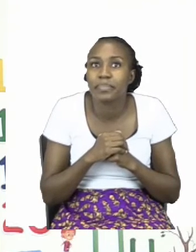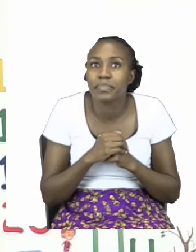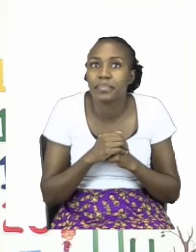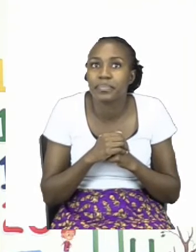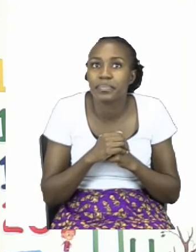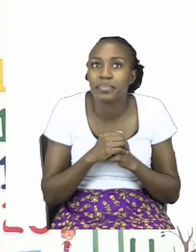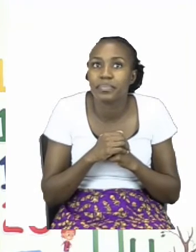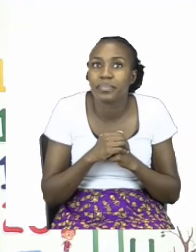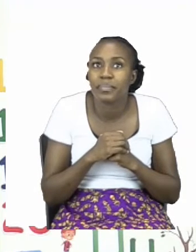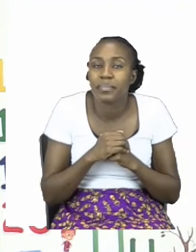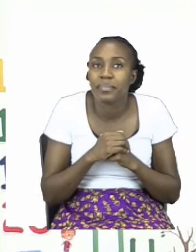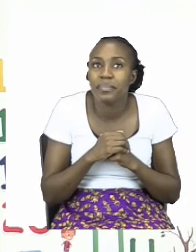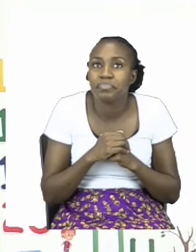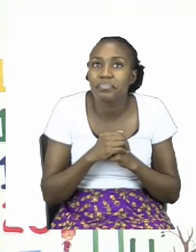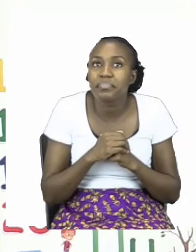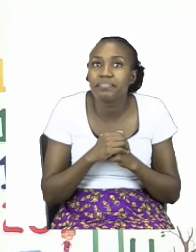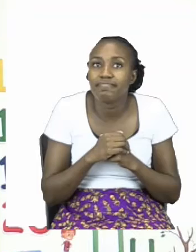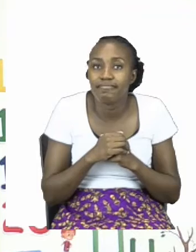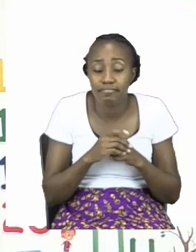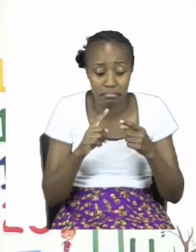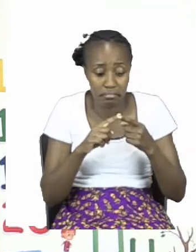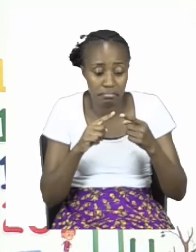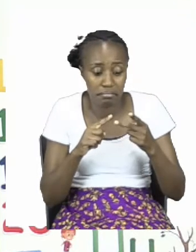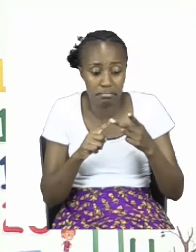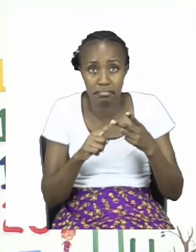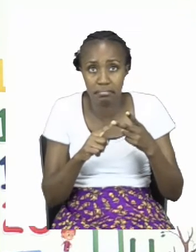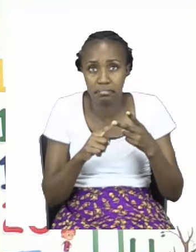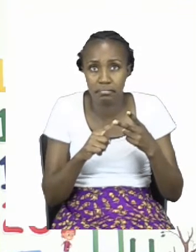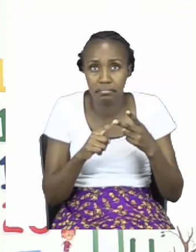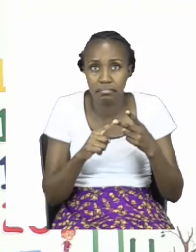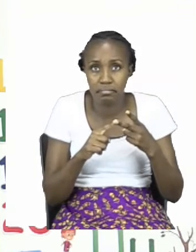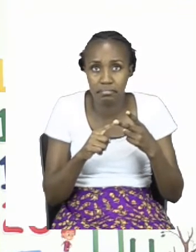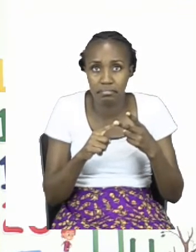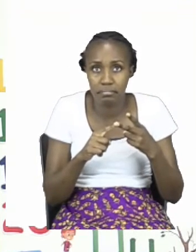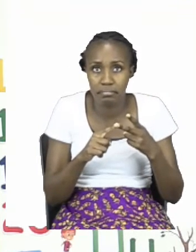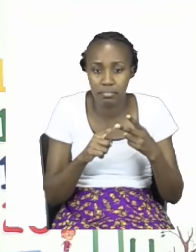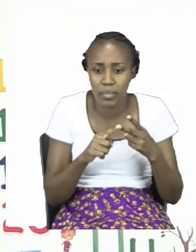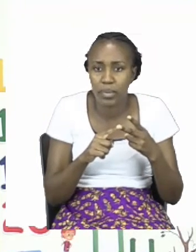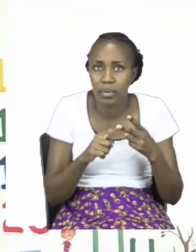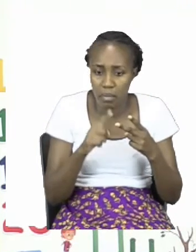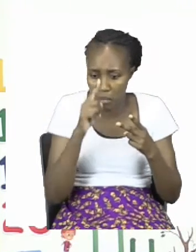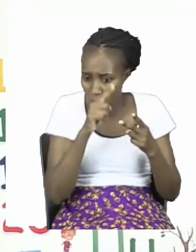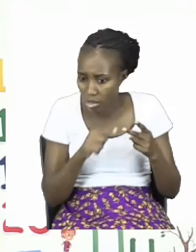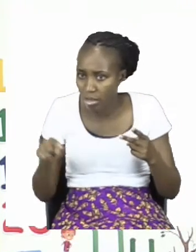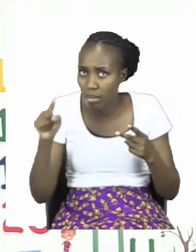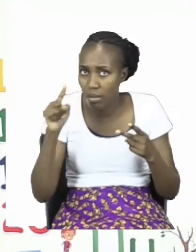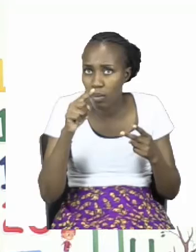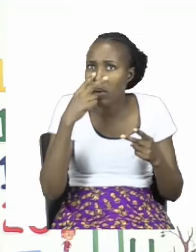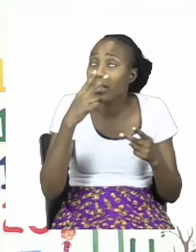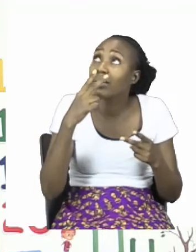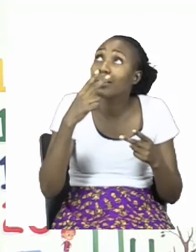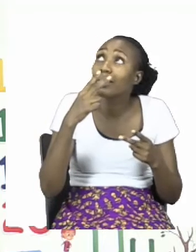lips. Good job. Now the next one is of something that is in the sky.